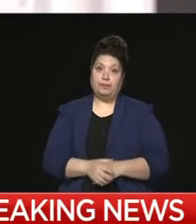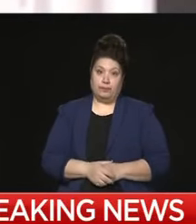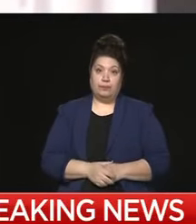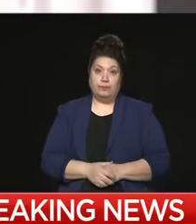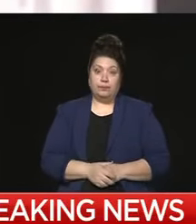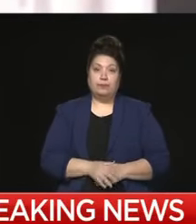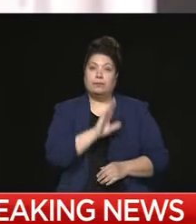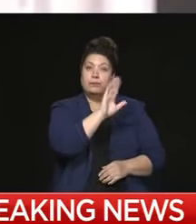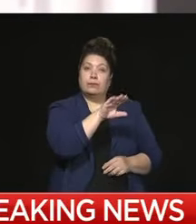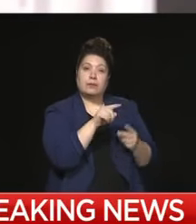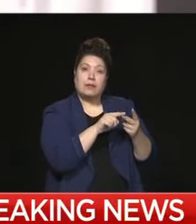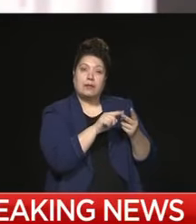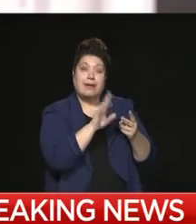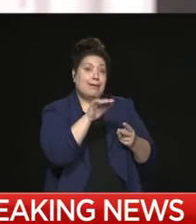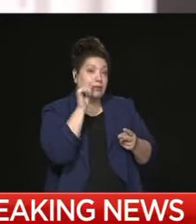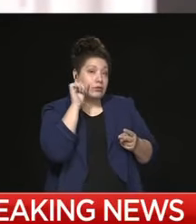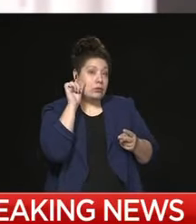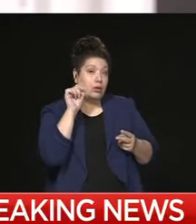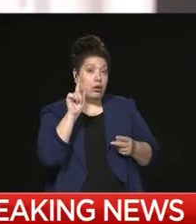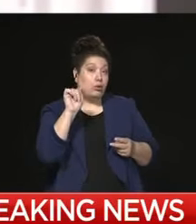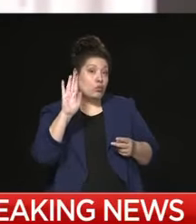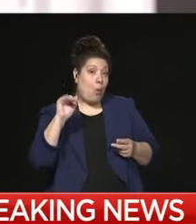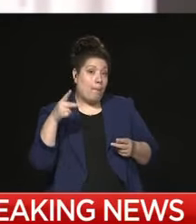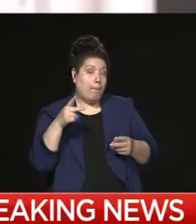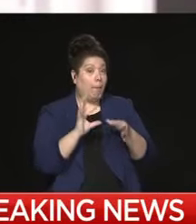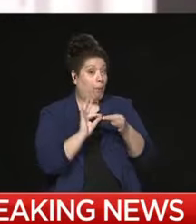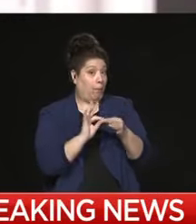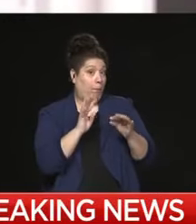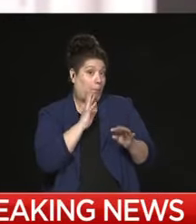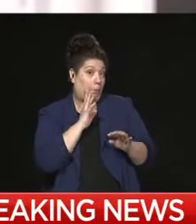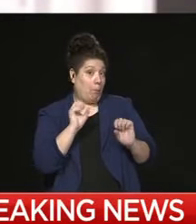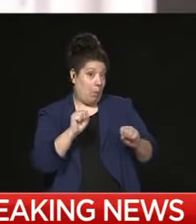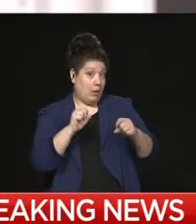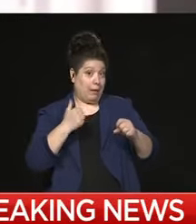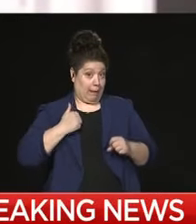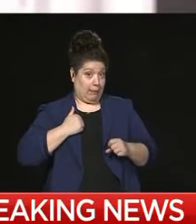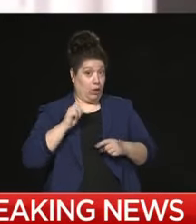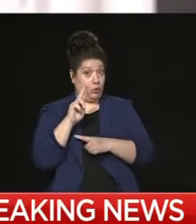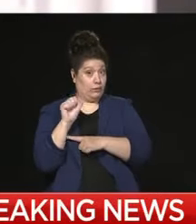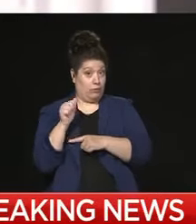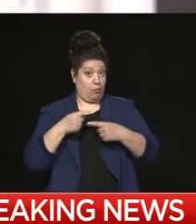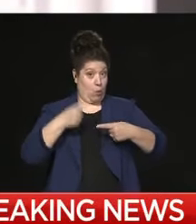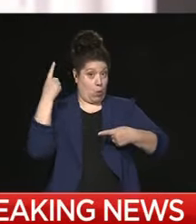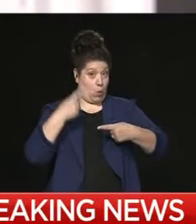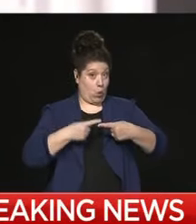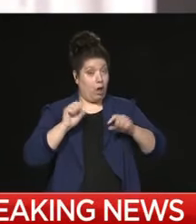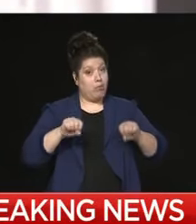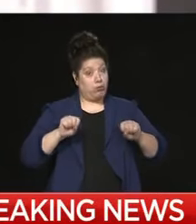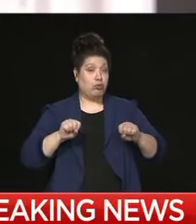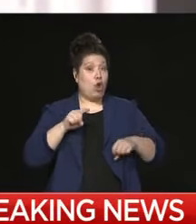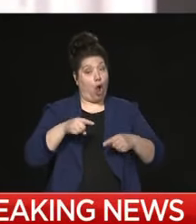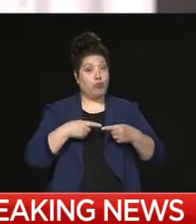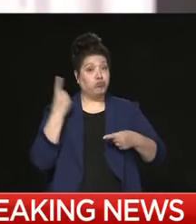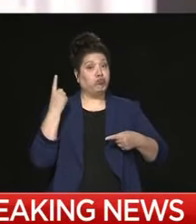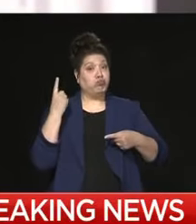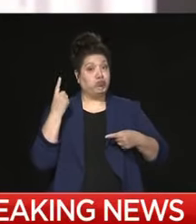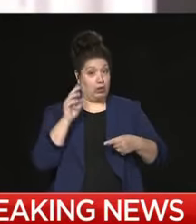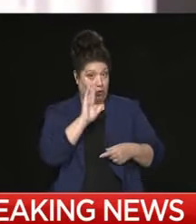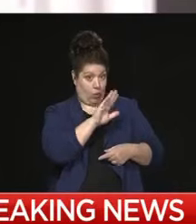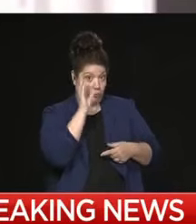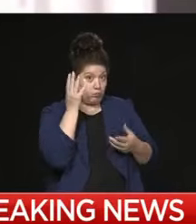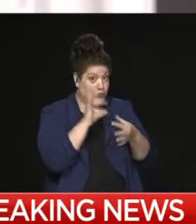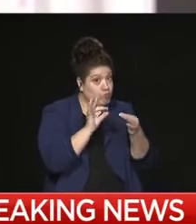And secondly, President Trump yesterday suggested at the border with Canada the restrictions could be loosened. Are there any such plans from your point of view? I